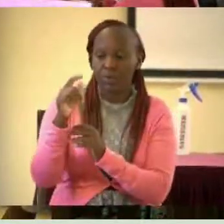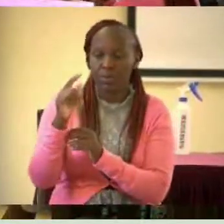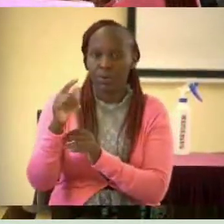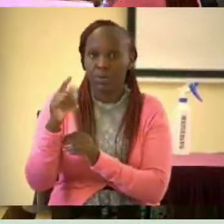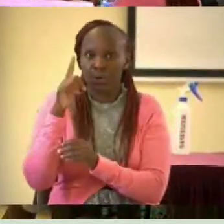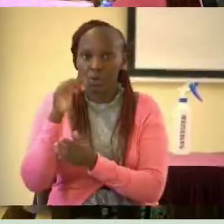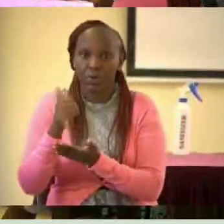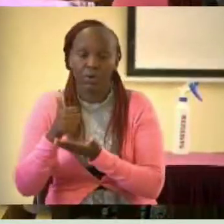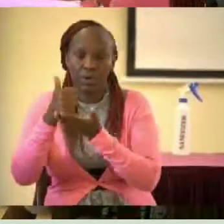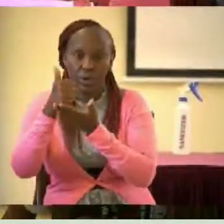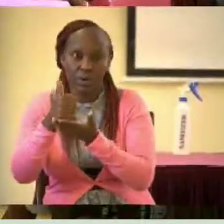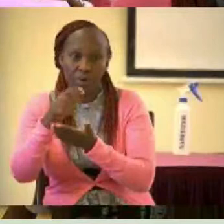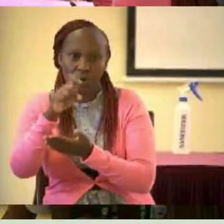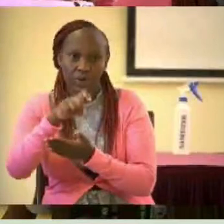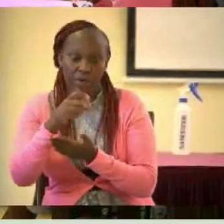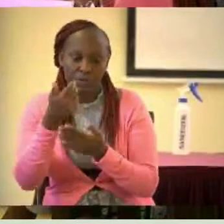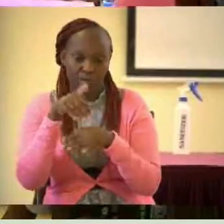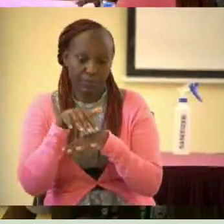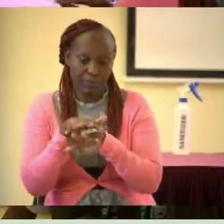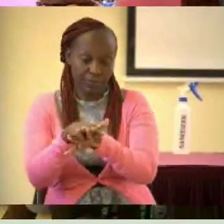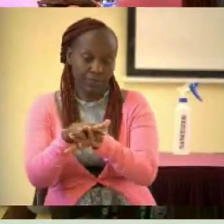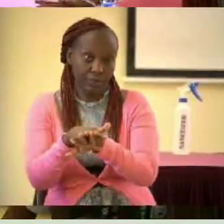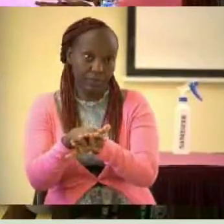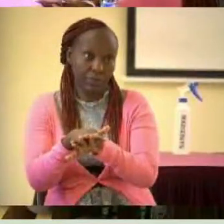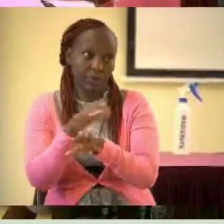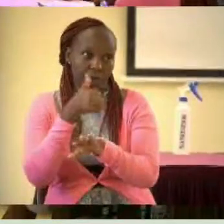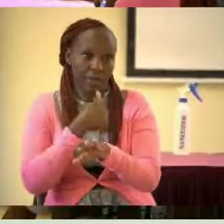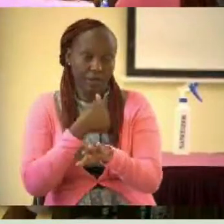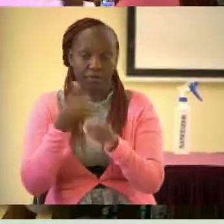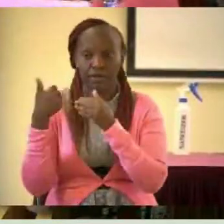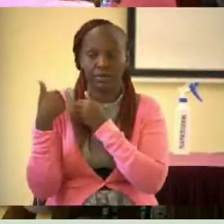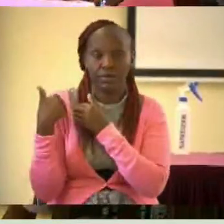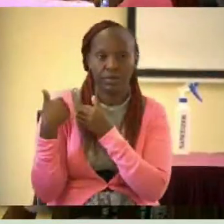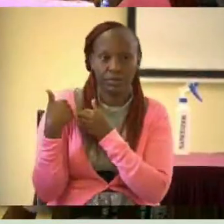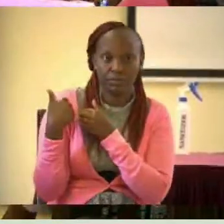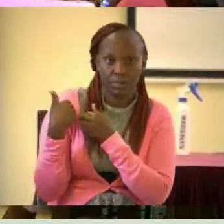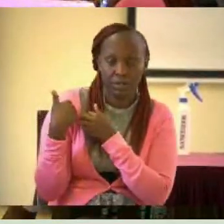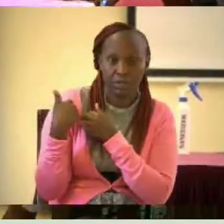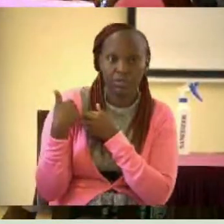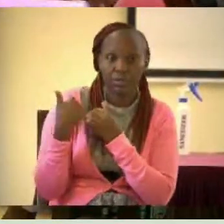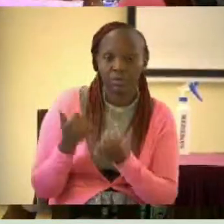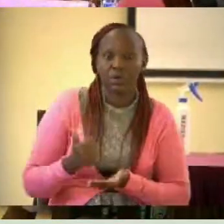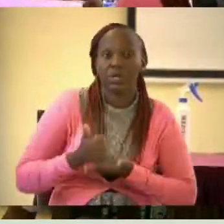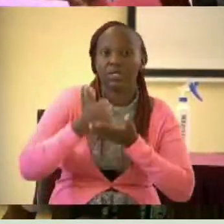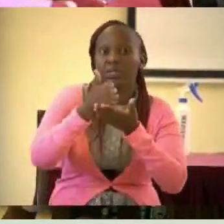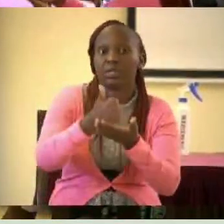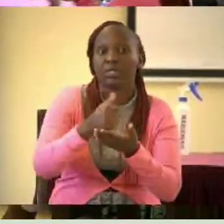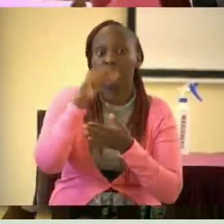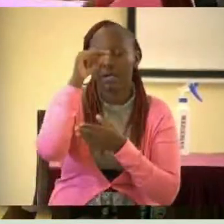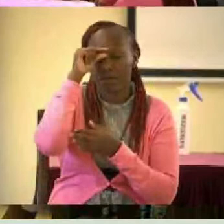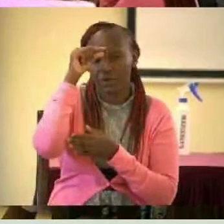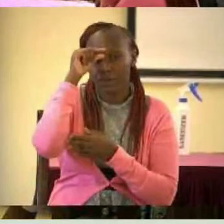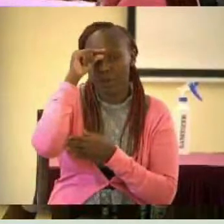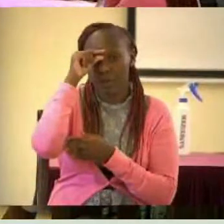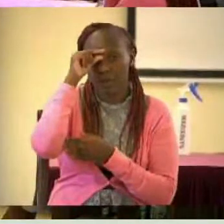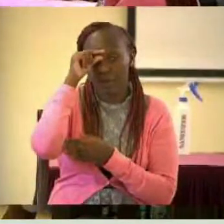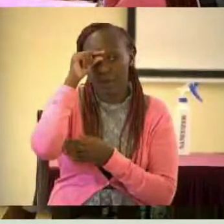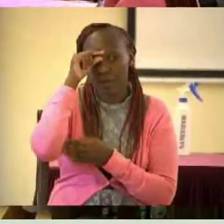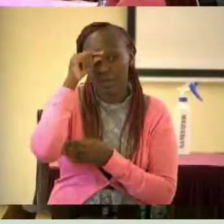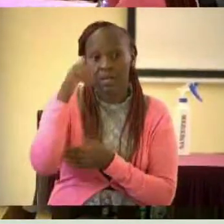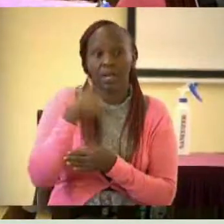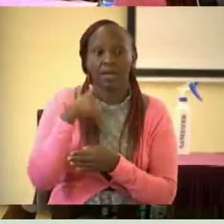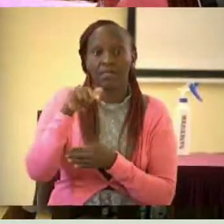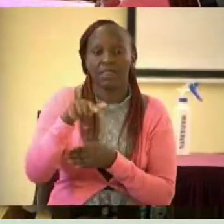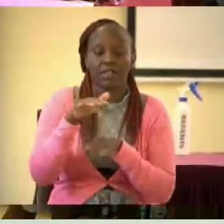we should be alive to the fact that we also have a duty to assist the government in making